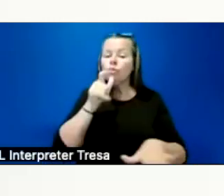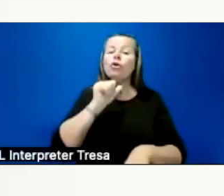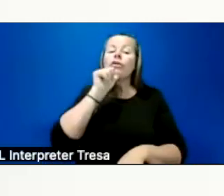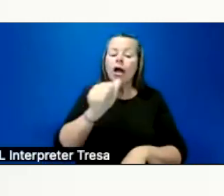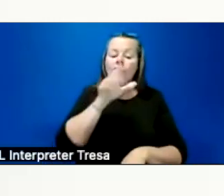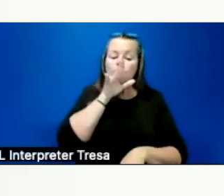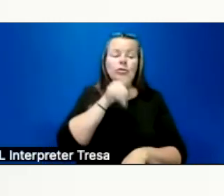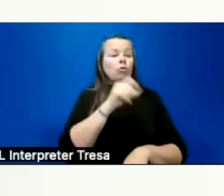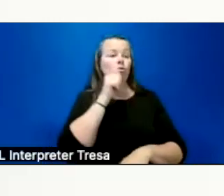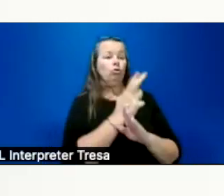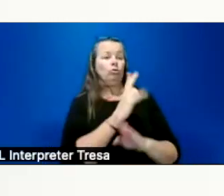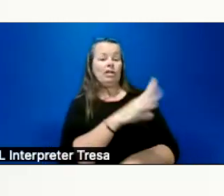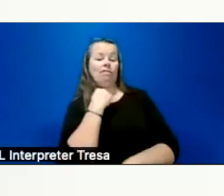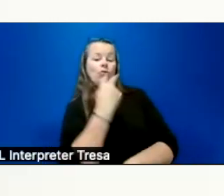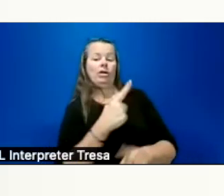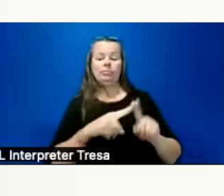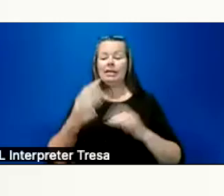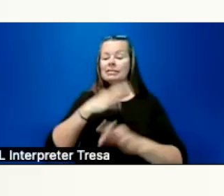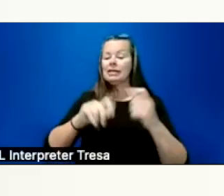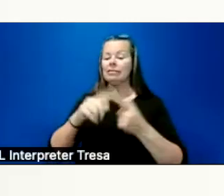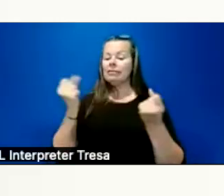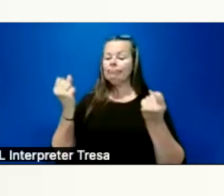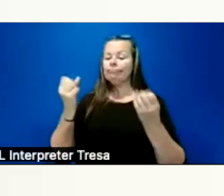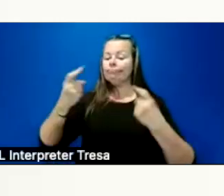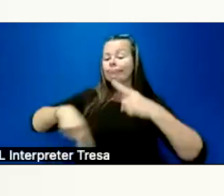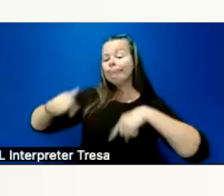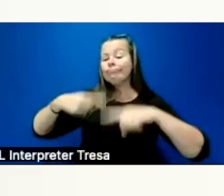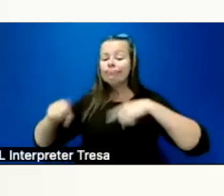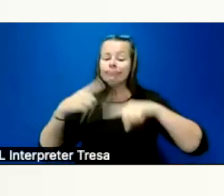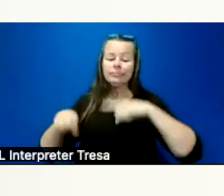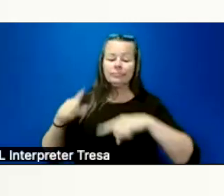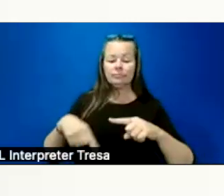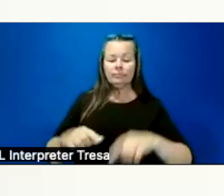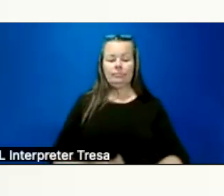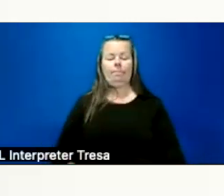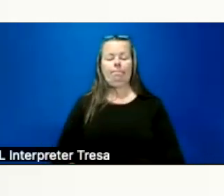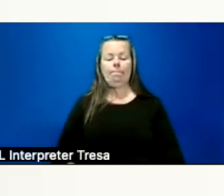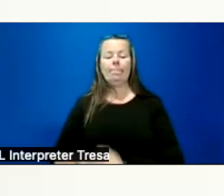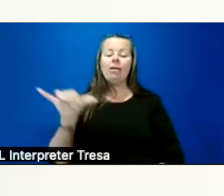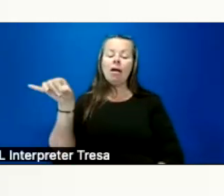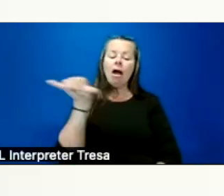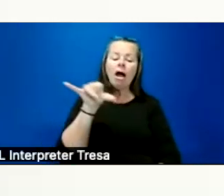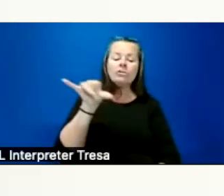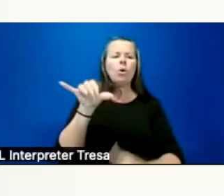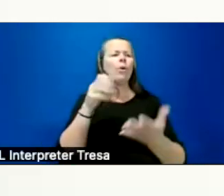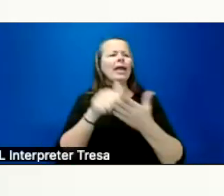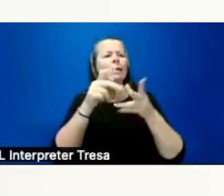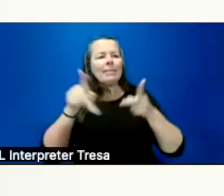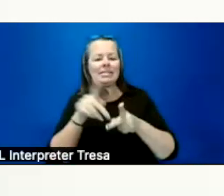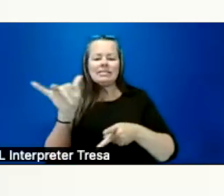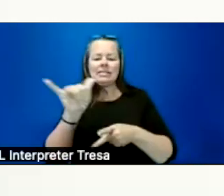they are using sign languages. And of course, in places such as in healthcare and also